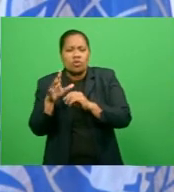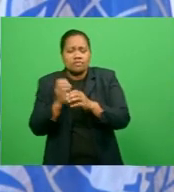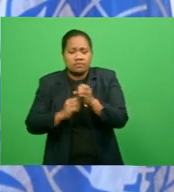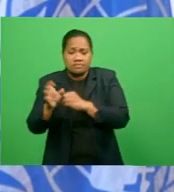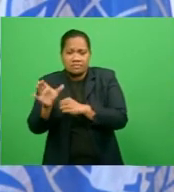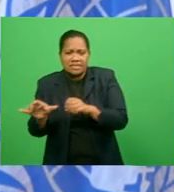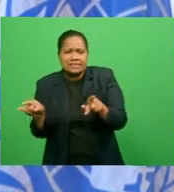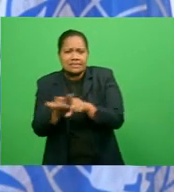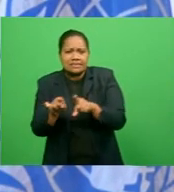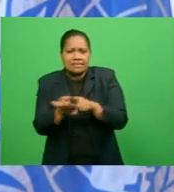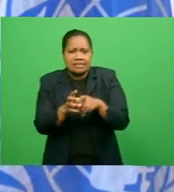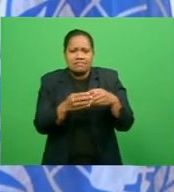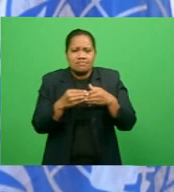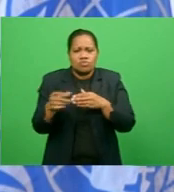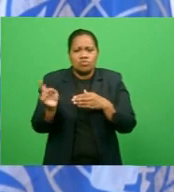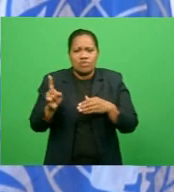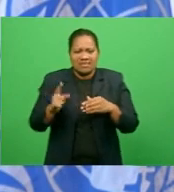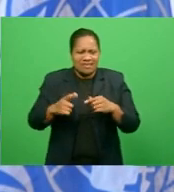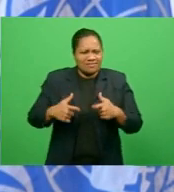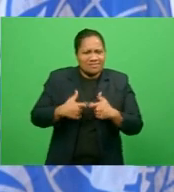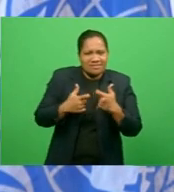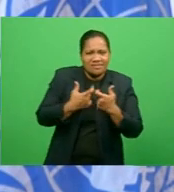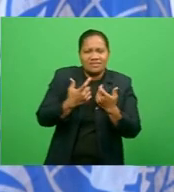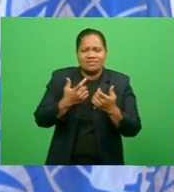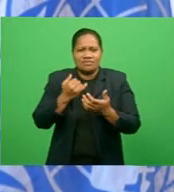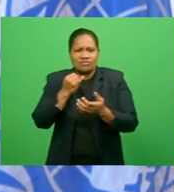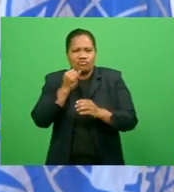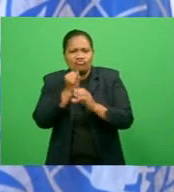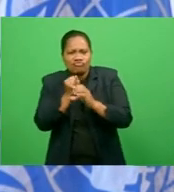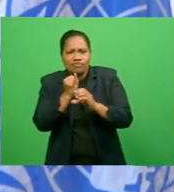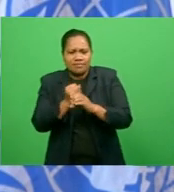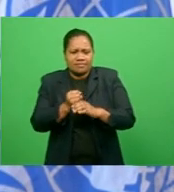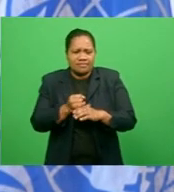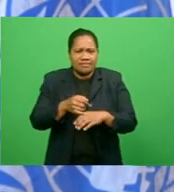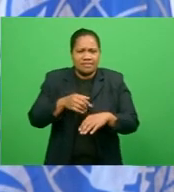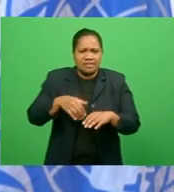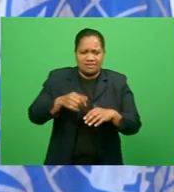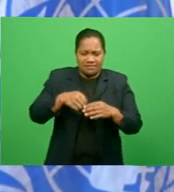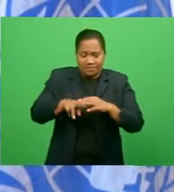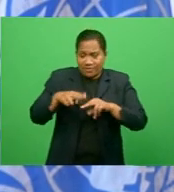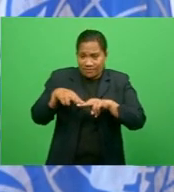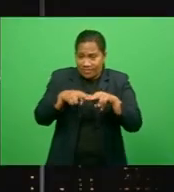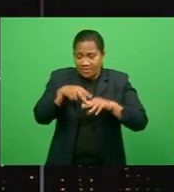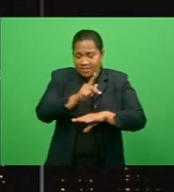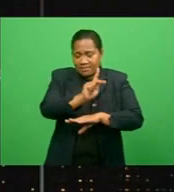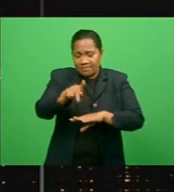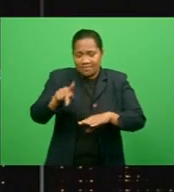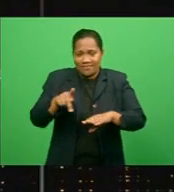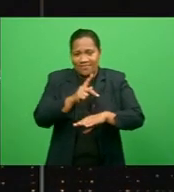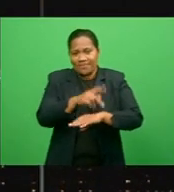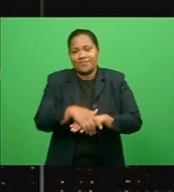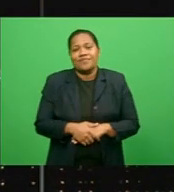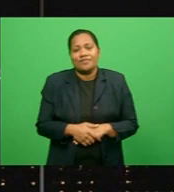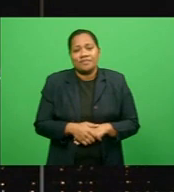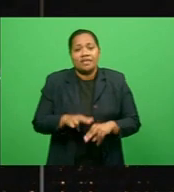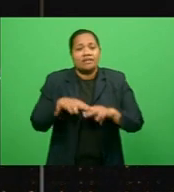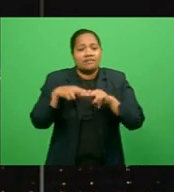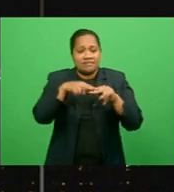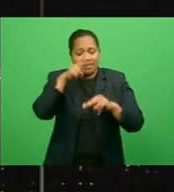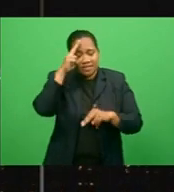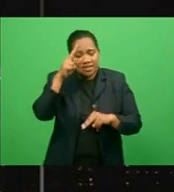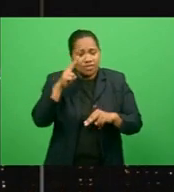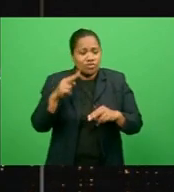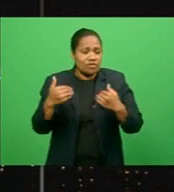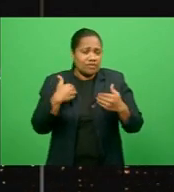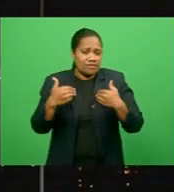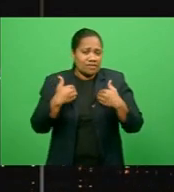battle against maritime crime in Fiji and the Pacific. Kelly Vadala, FBC News. The Fiji National University